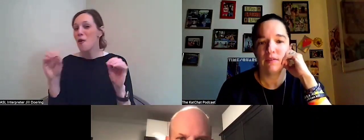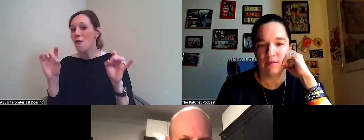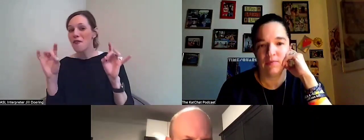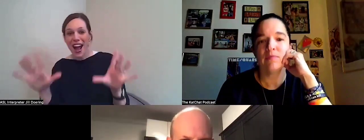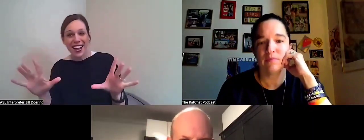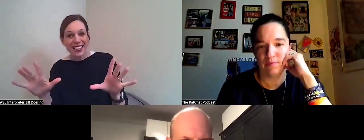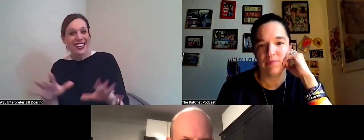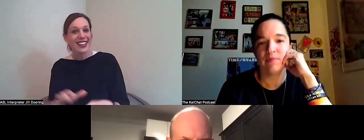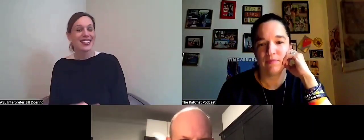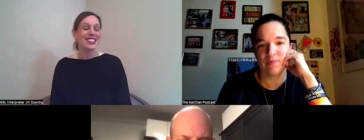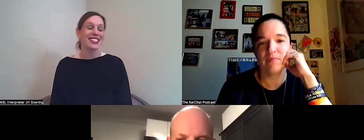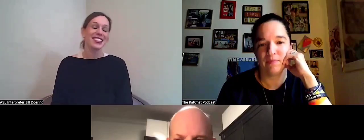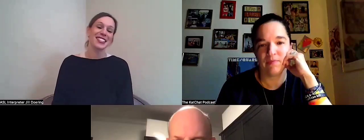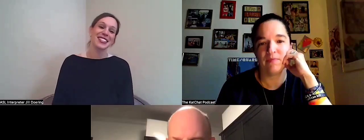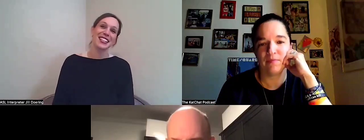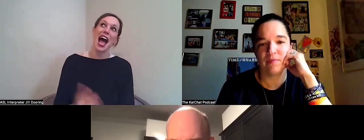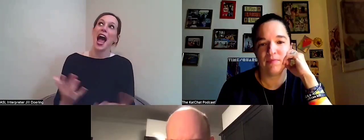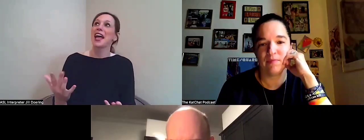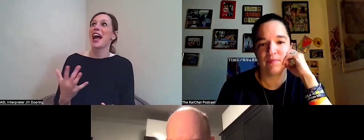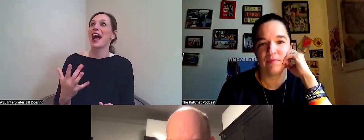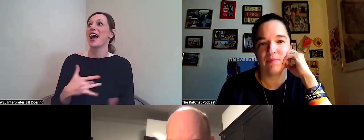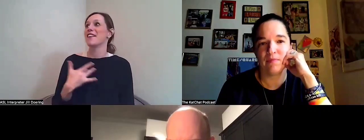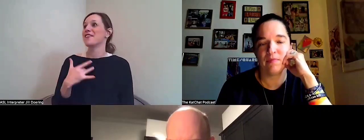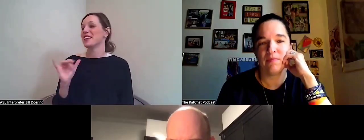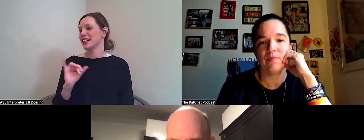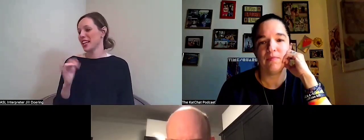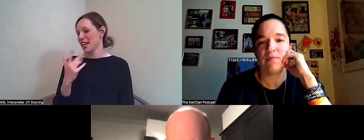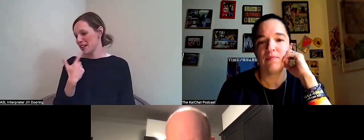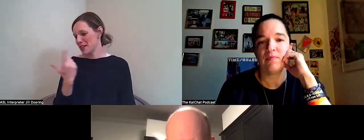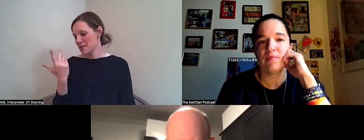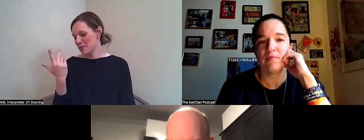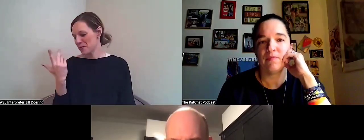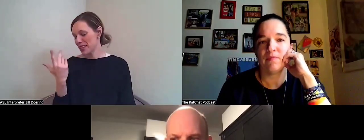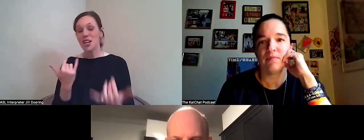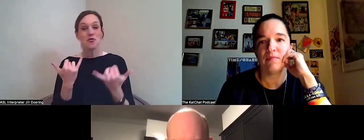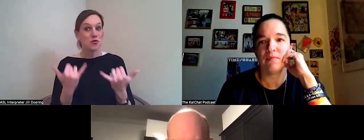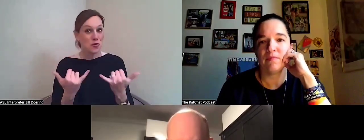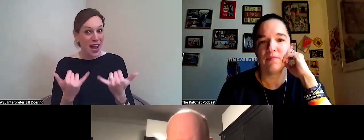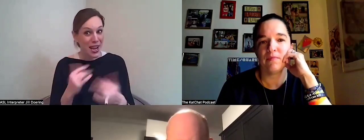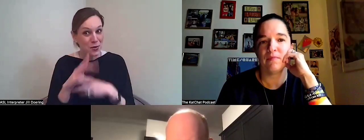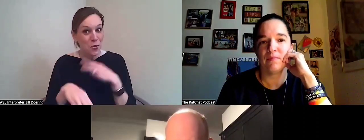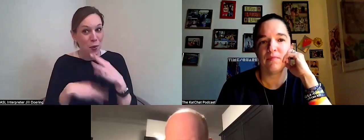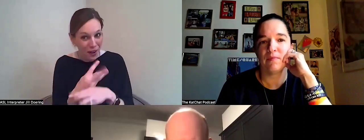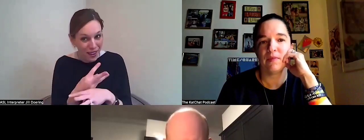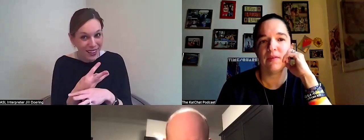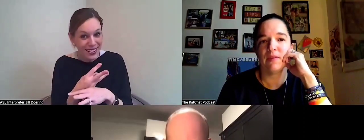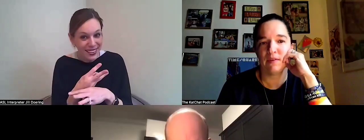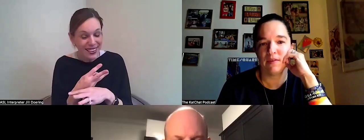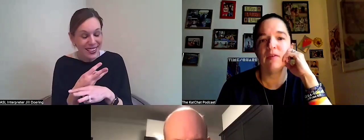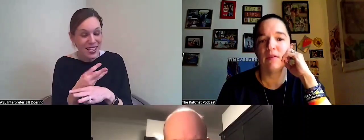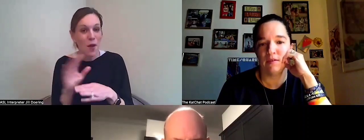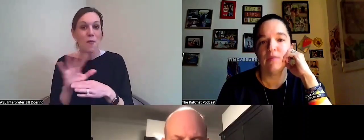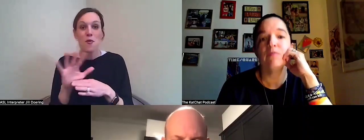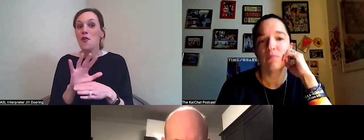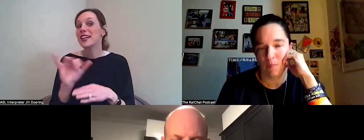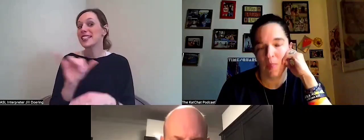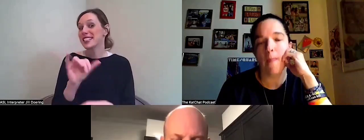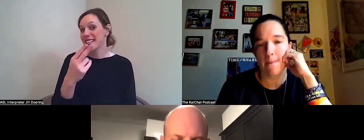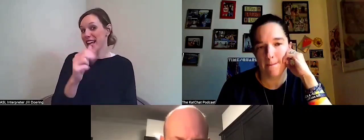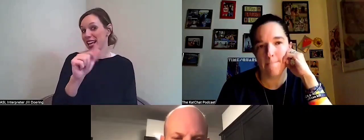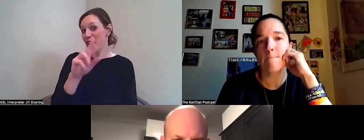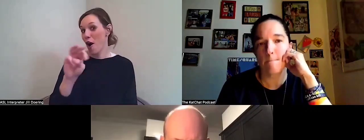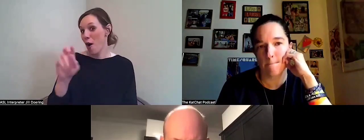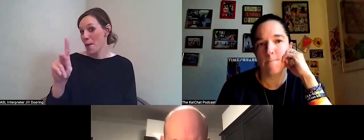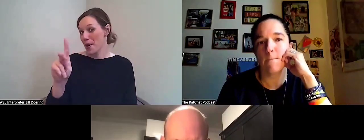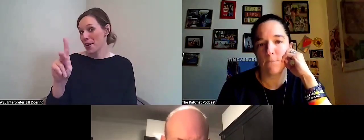violence. You know, I do feel that in today's world movies like Hallmark movies do a very